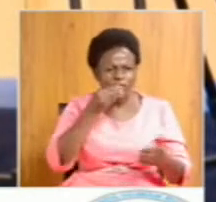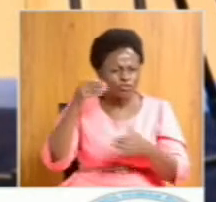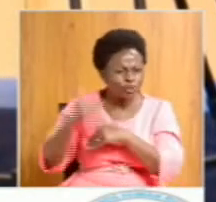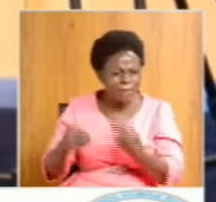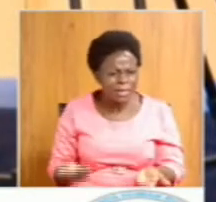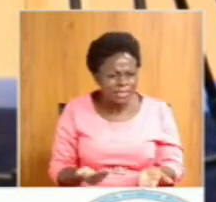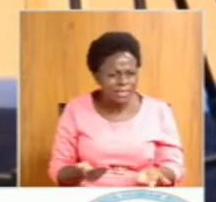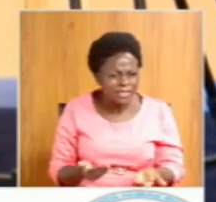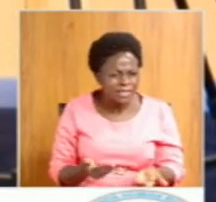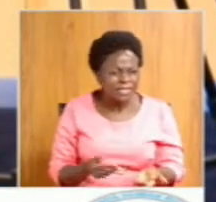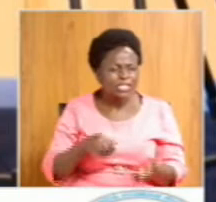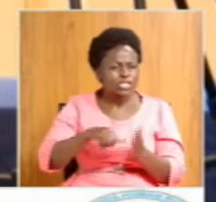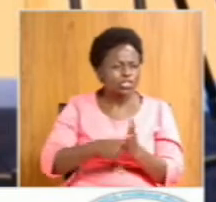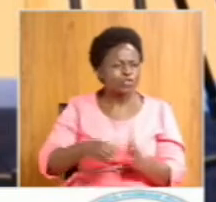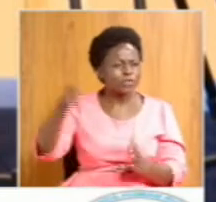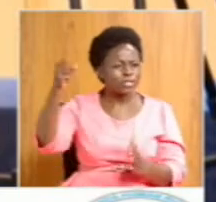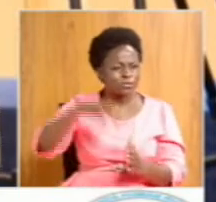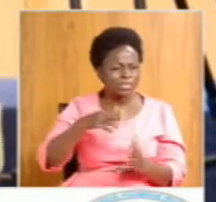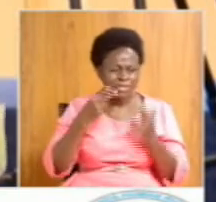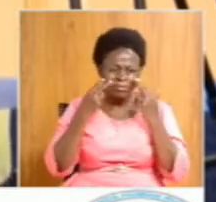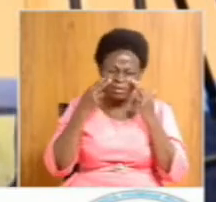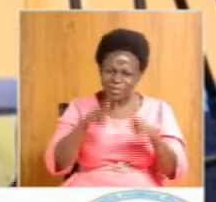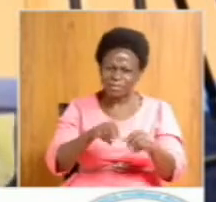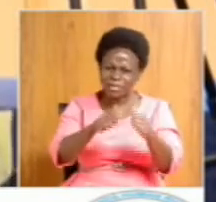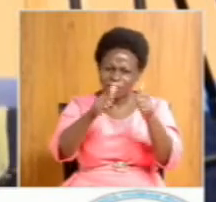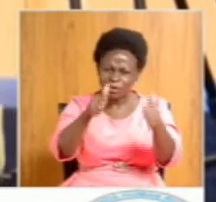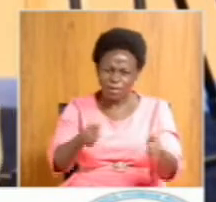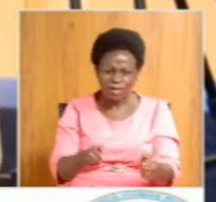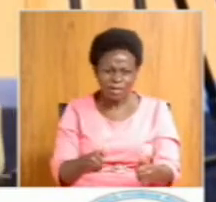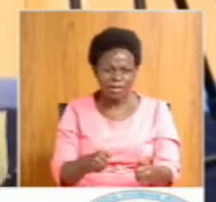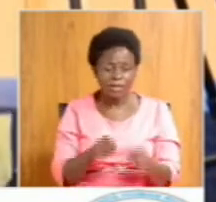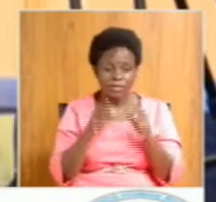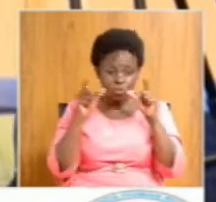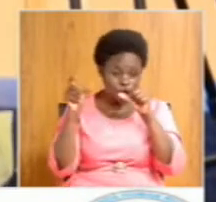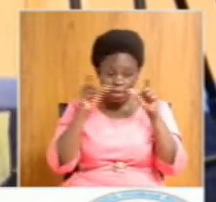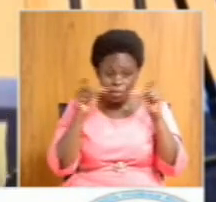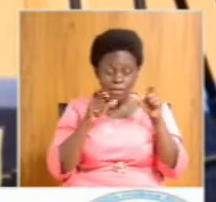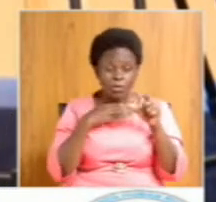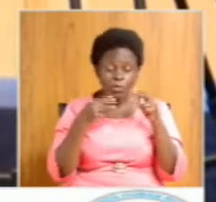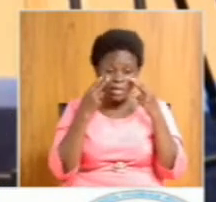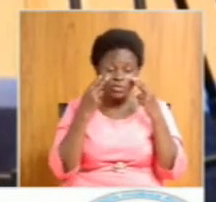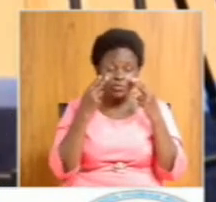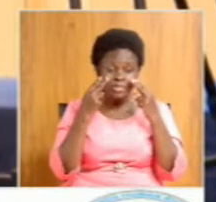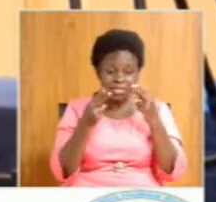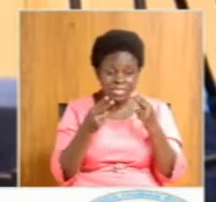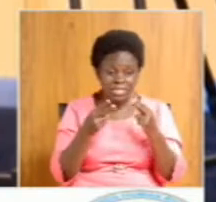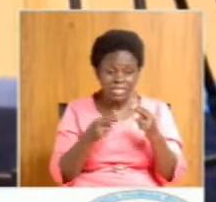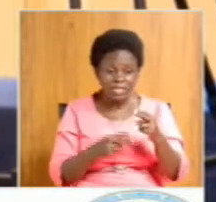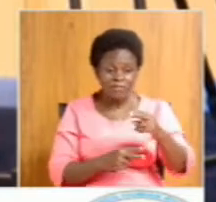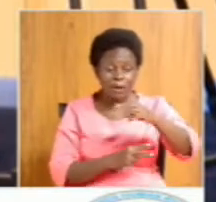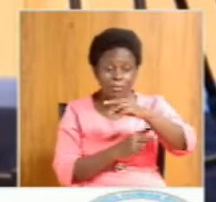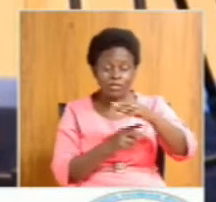the neighbors so this issue of electricity really should be looked into properly otherwise we are watching and want to see whether the grid